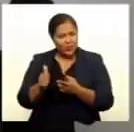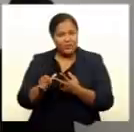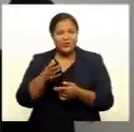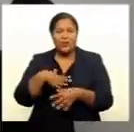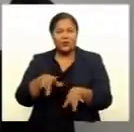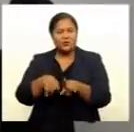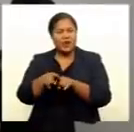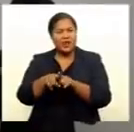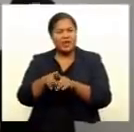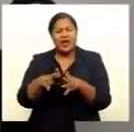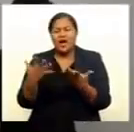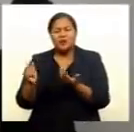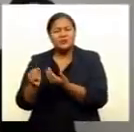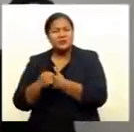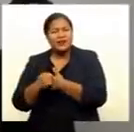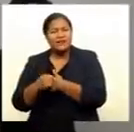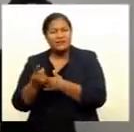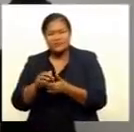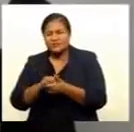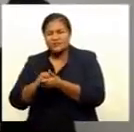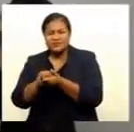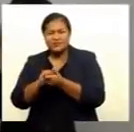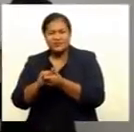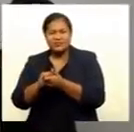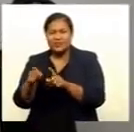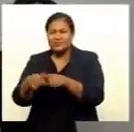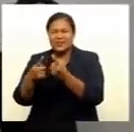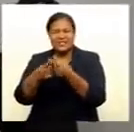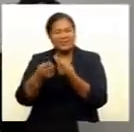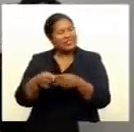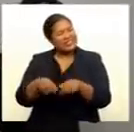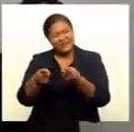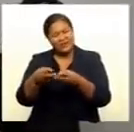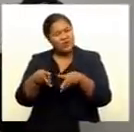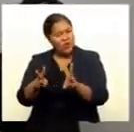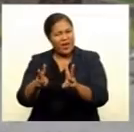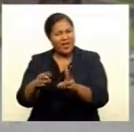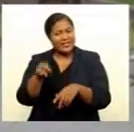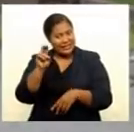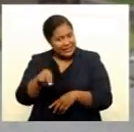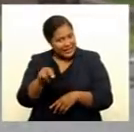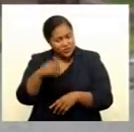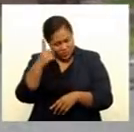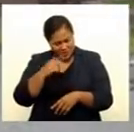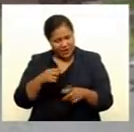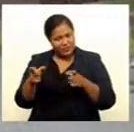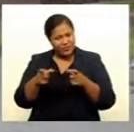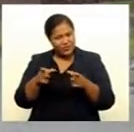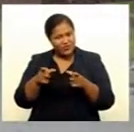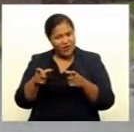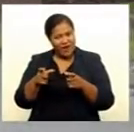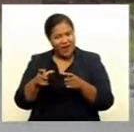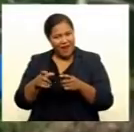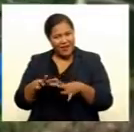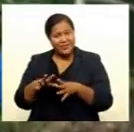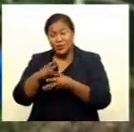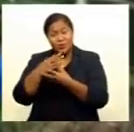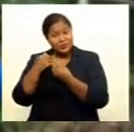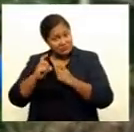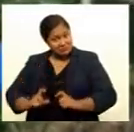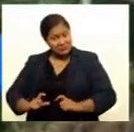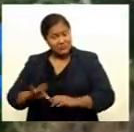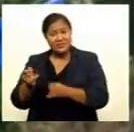to safely engage with plenty of the invasive measures that are required to treat a severe case of COVID. The